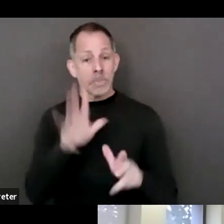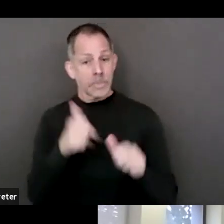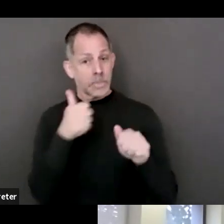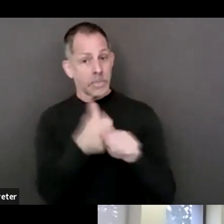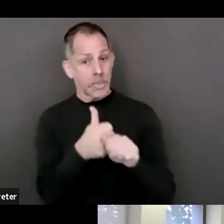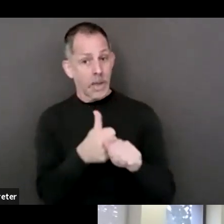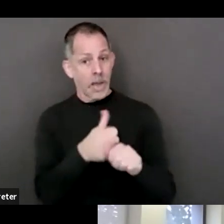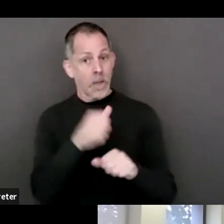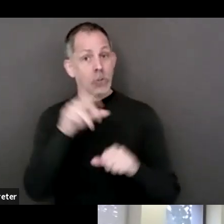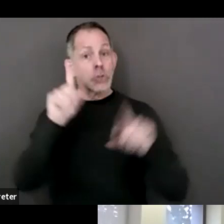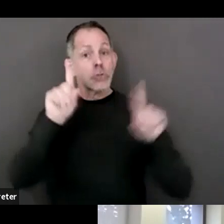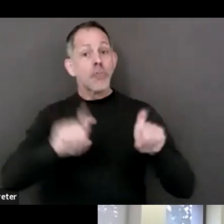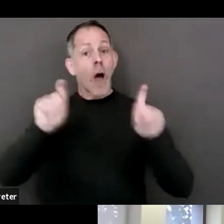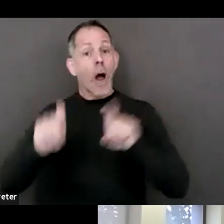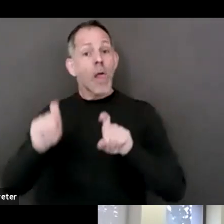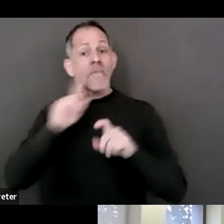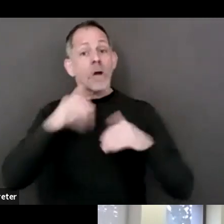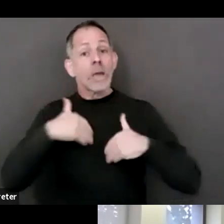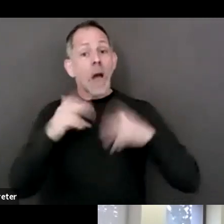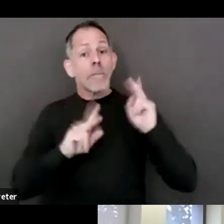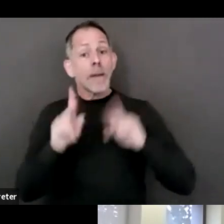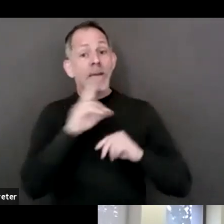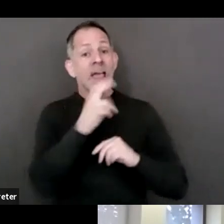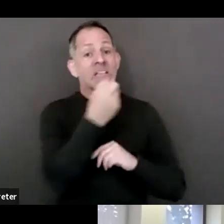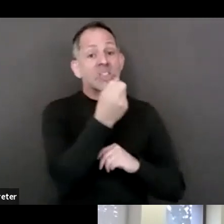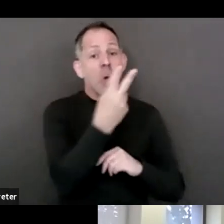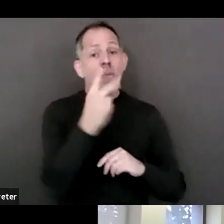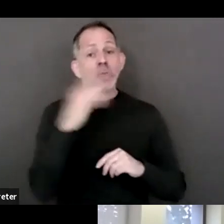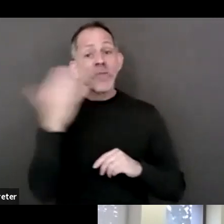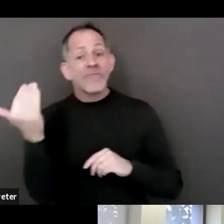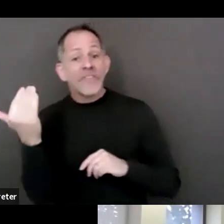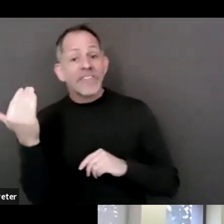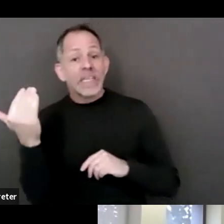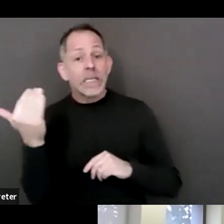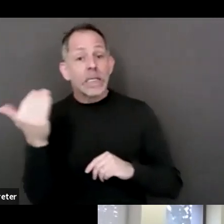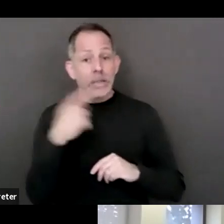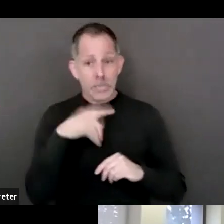timeline? Is there any attention being given to that demographic?